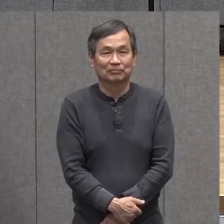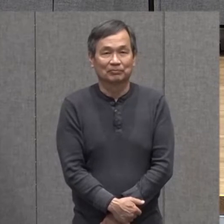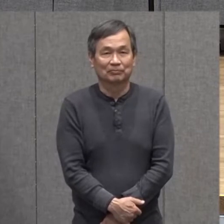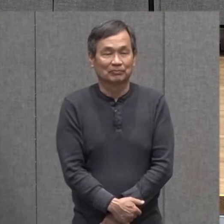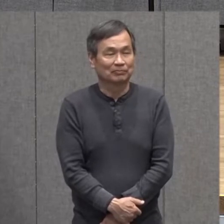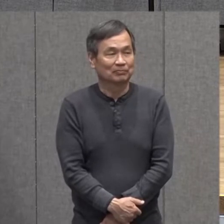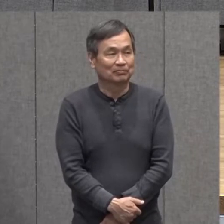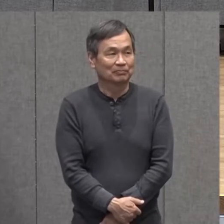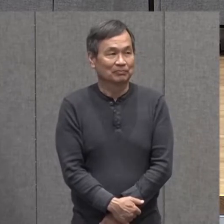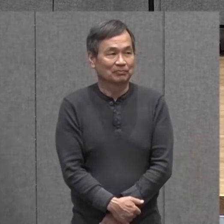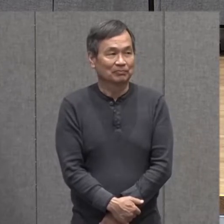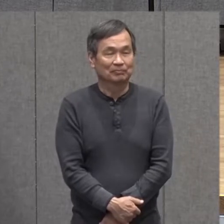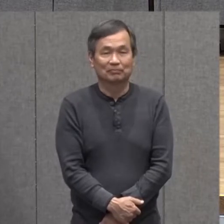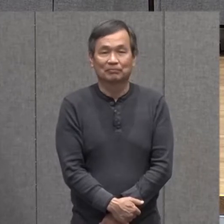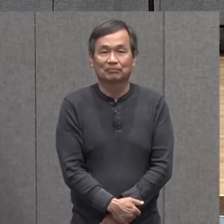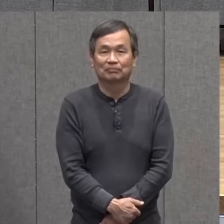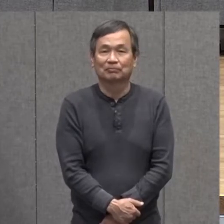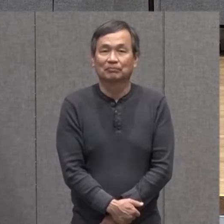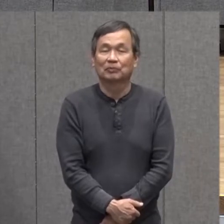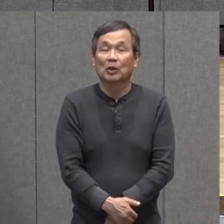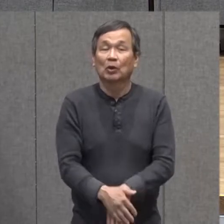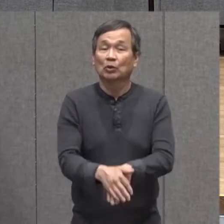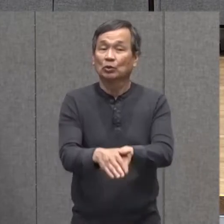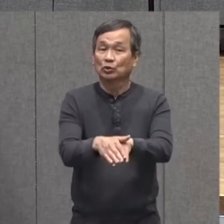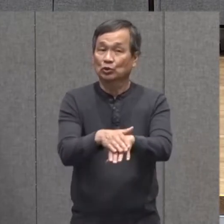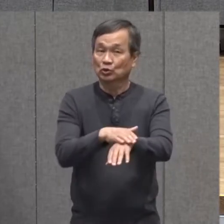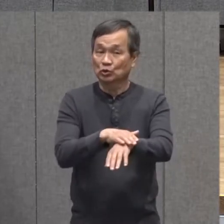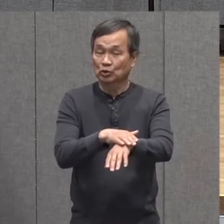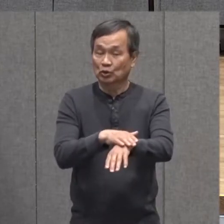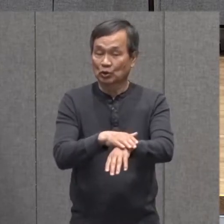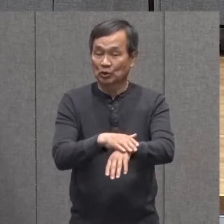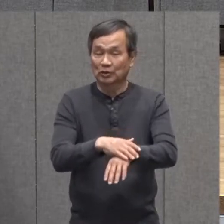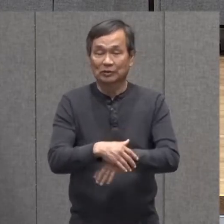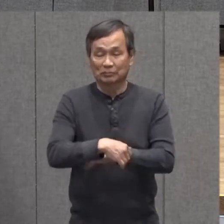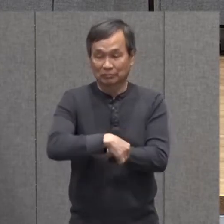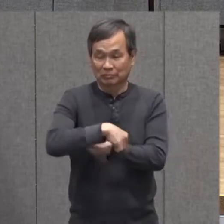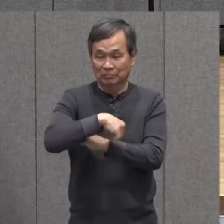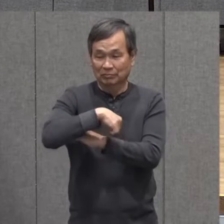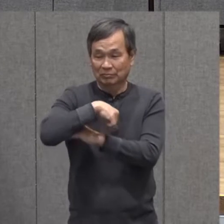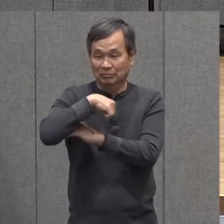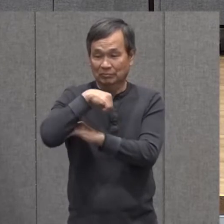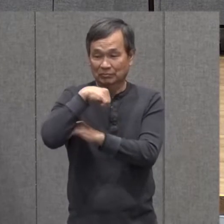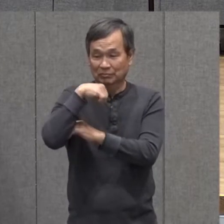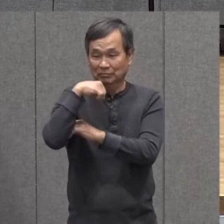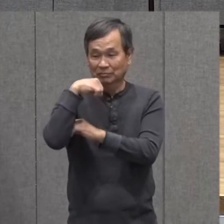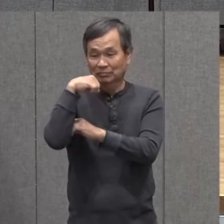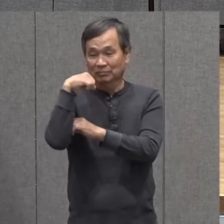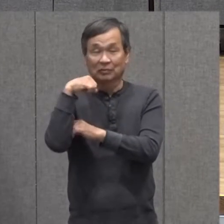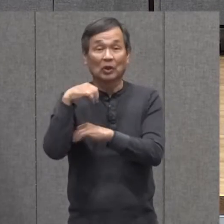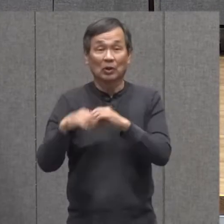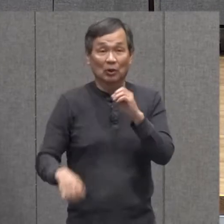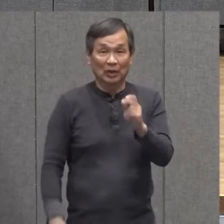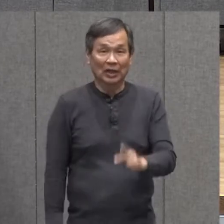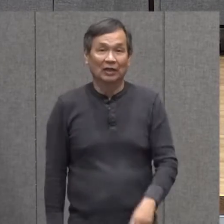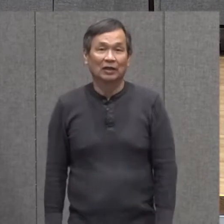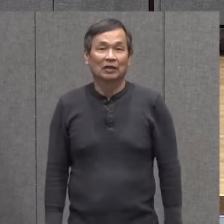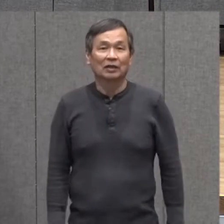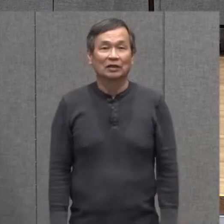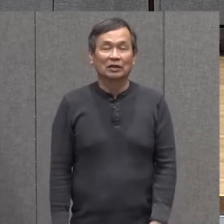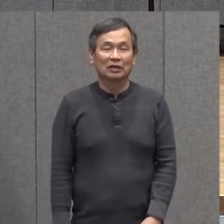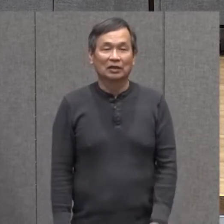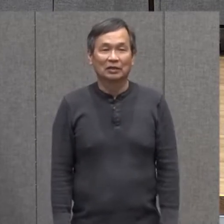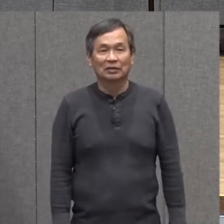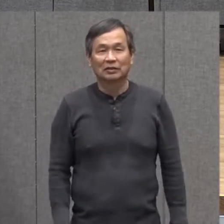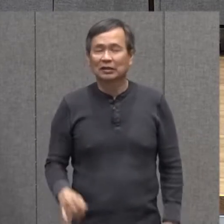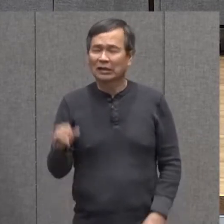profundas. And as you slowly come up, I want you to come up so slow, as if you're just getting out of